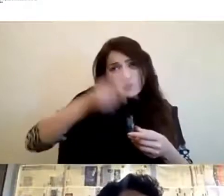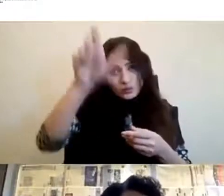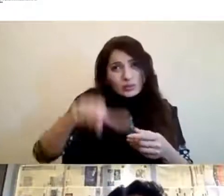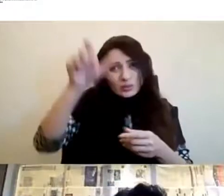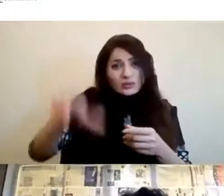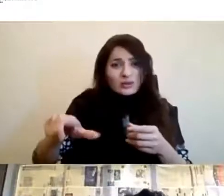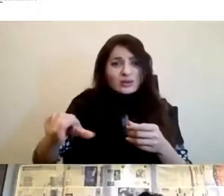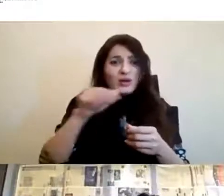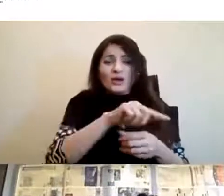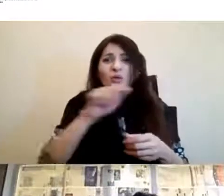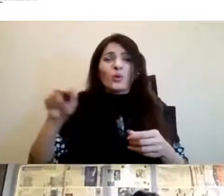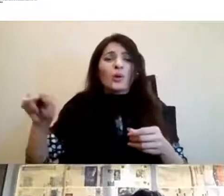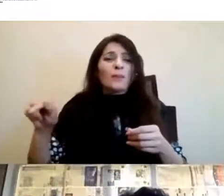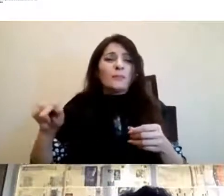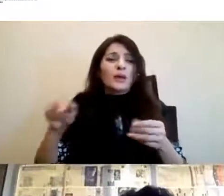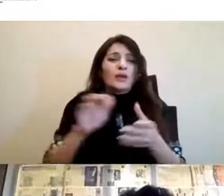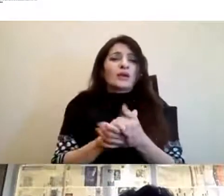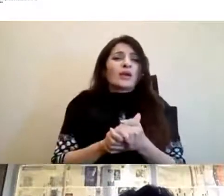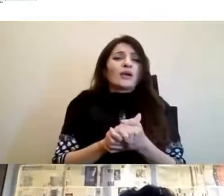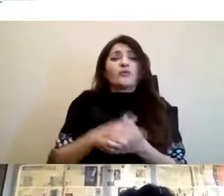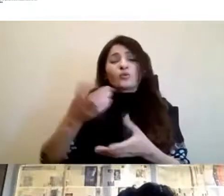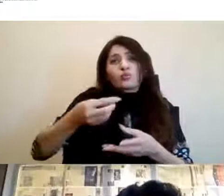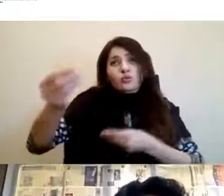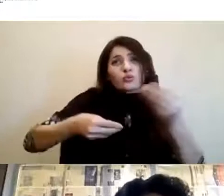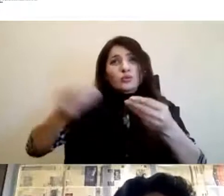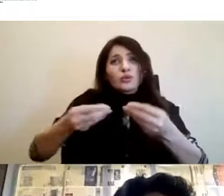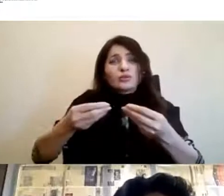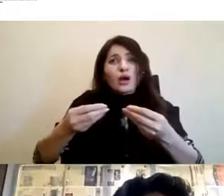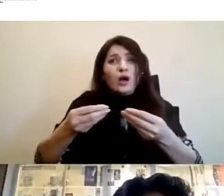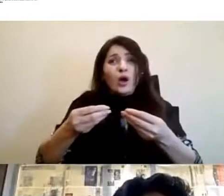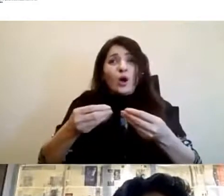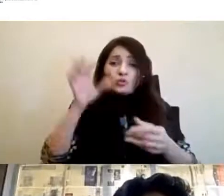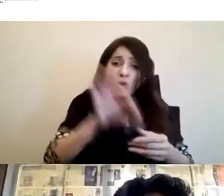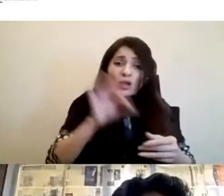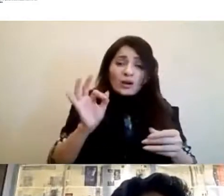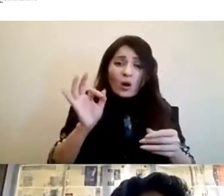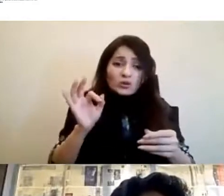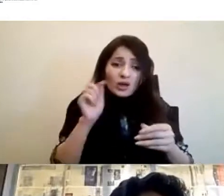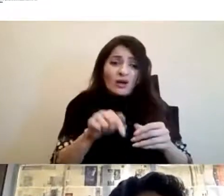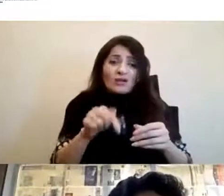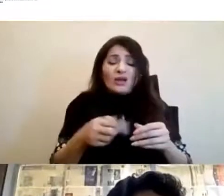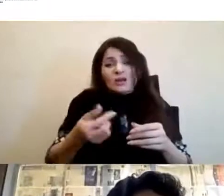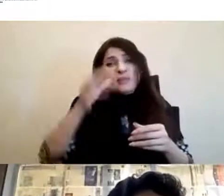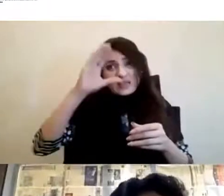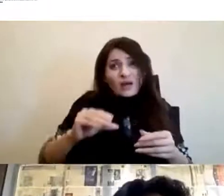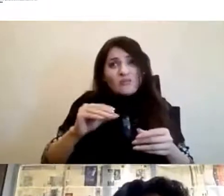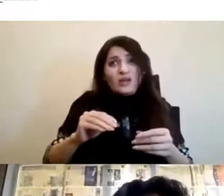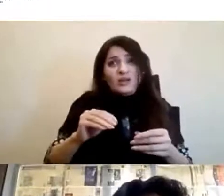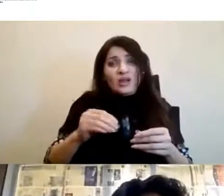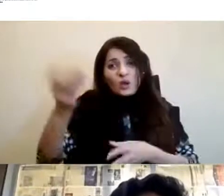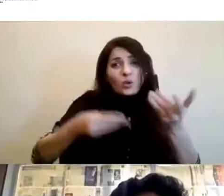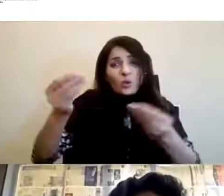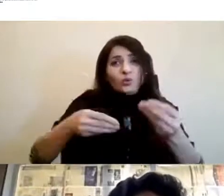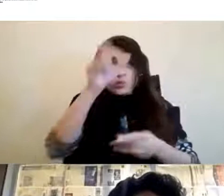while not endangering our larger business is something that we have a conversation we have been having for a few